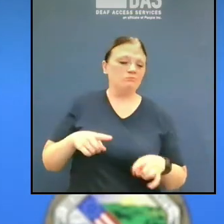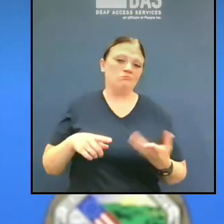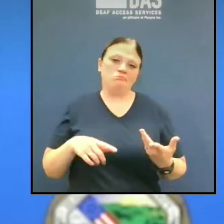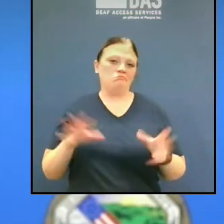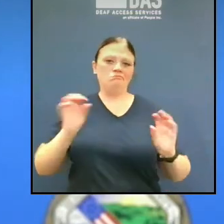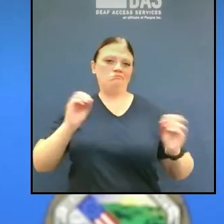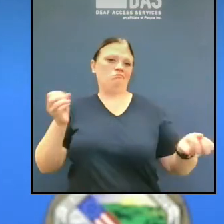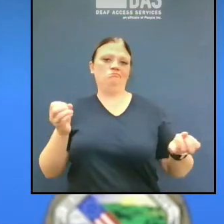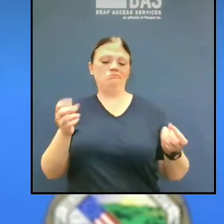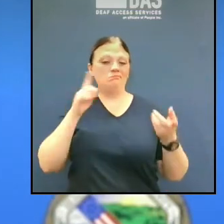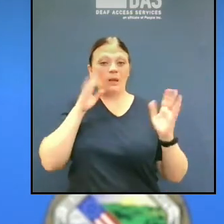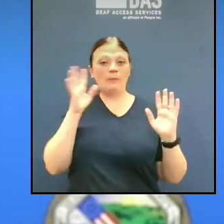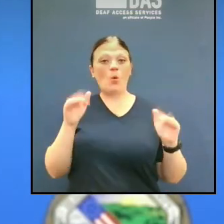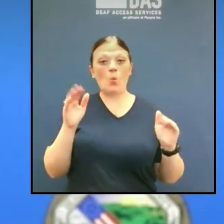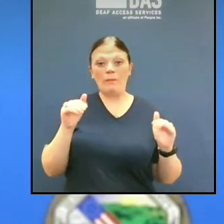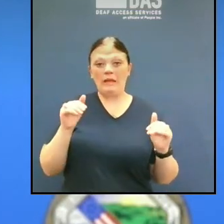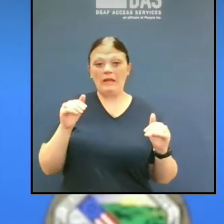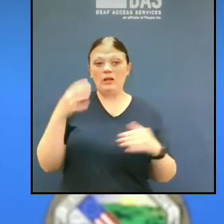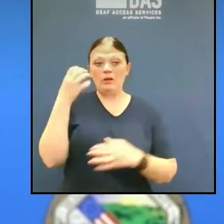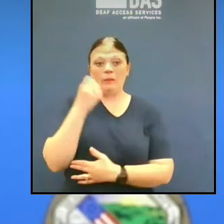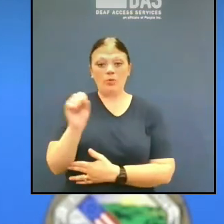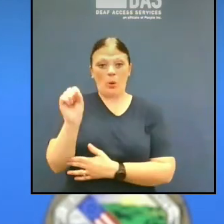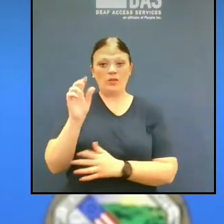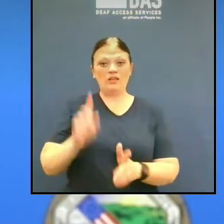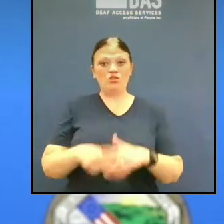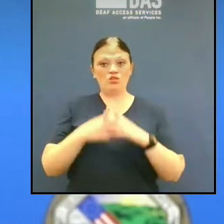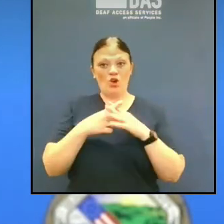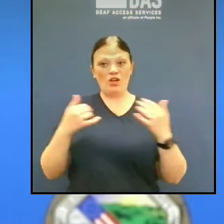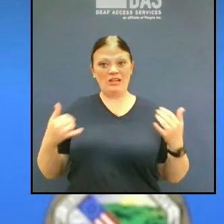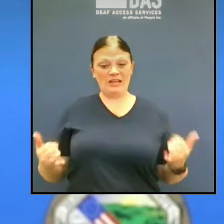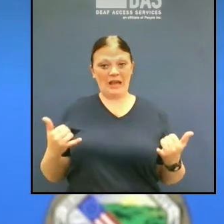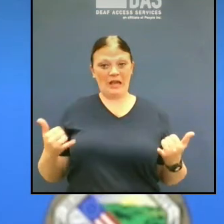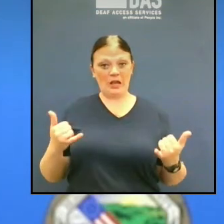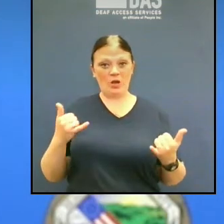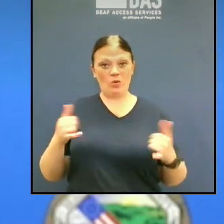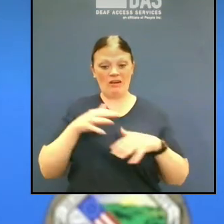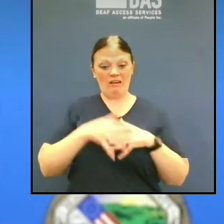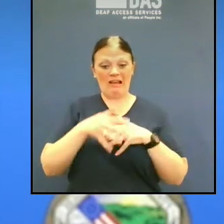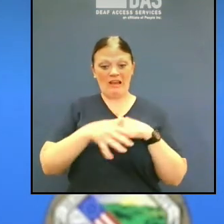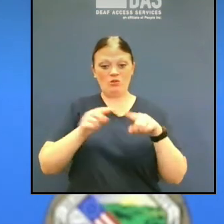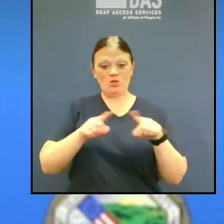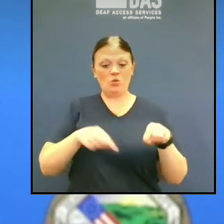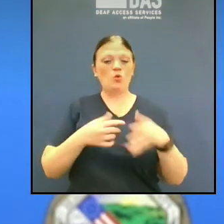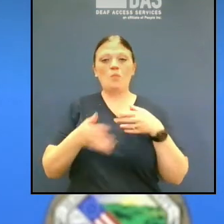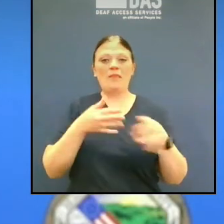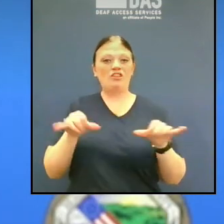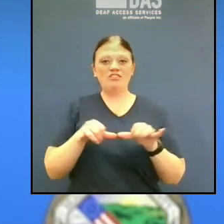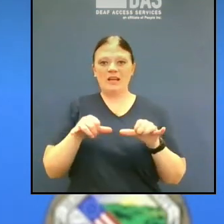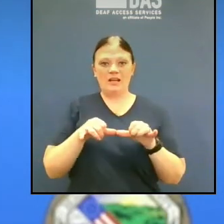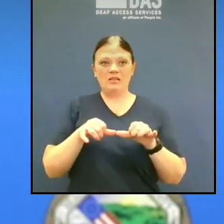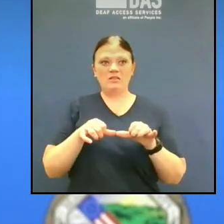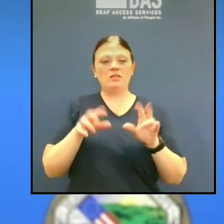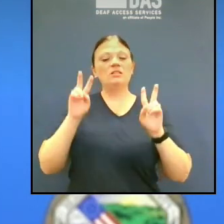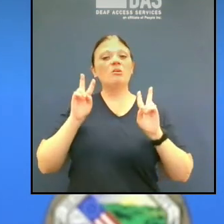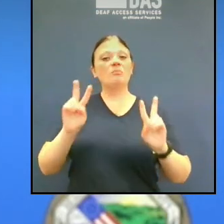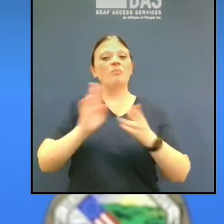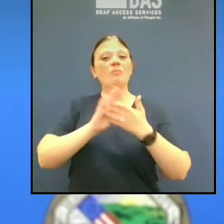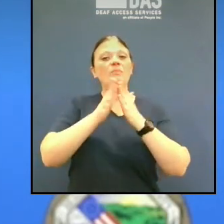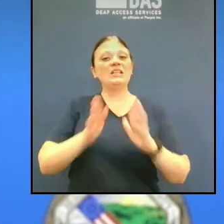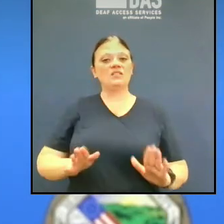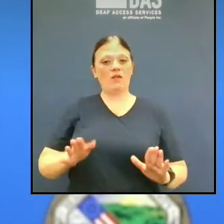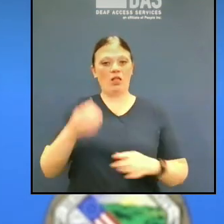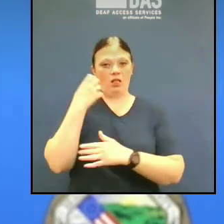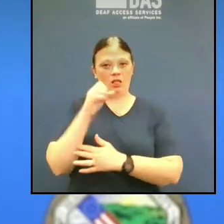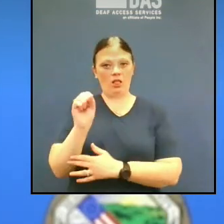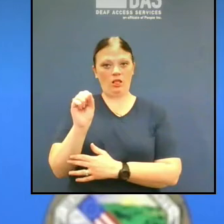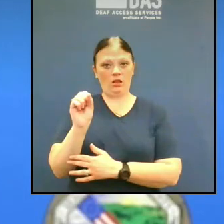I'm hoping that the protest that is starting right now in Niagara Square, no matter what size it is a peaceful protest. And a